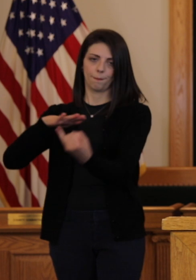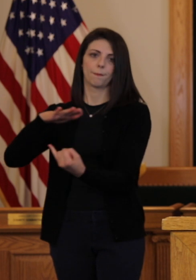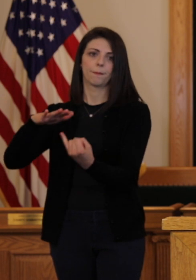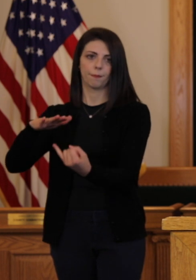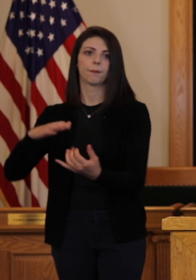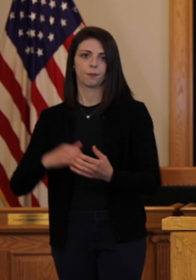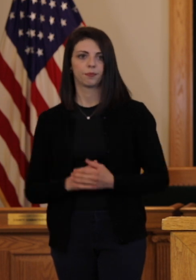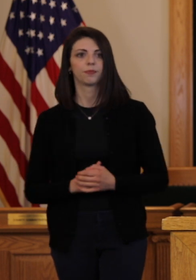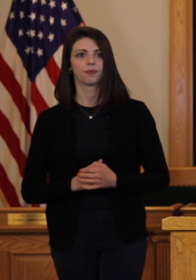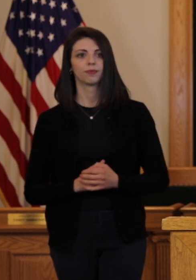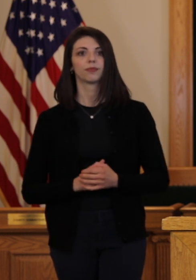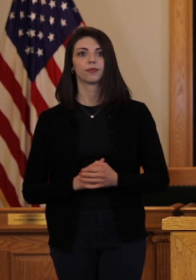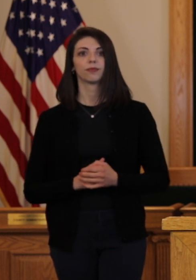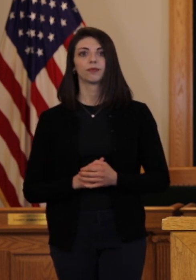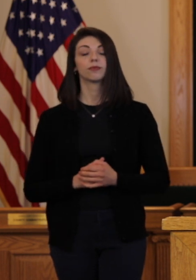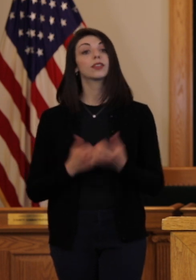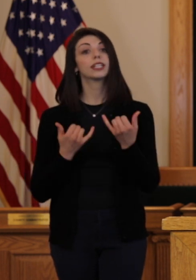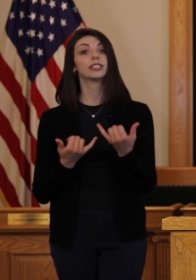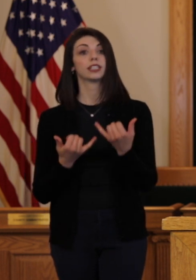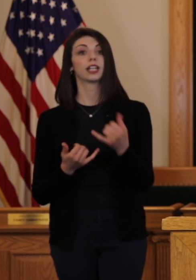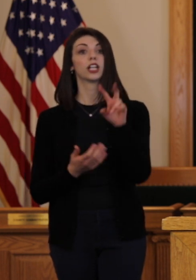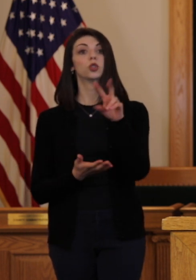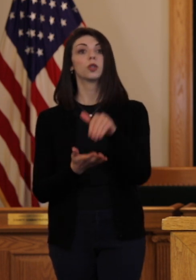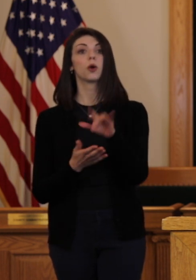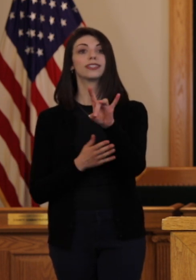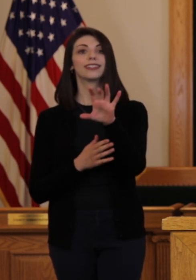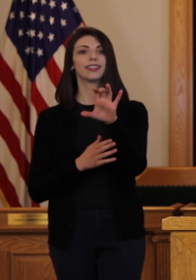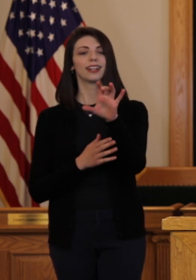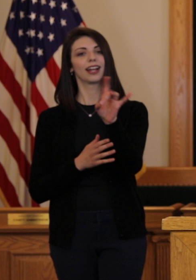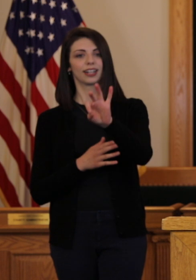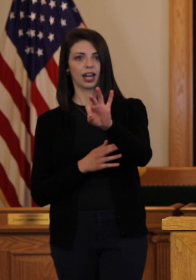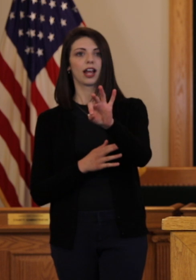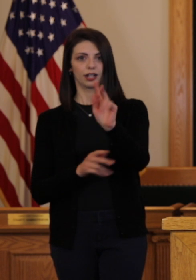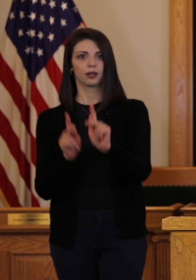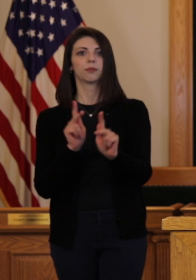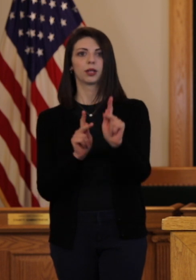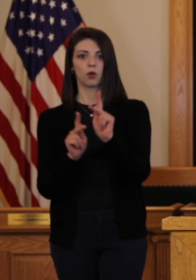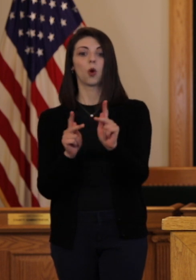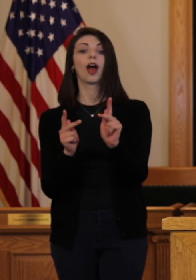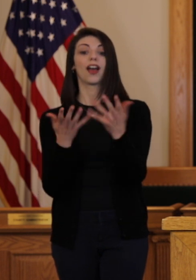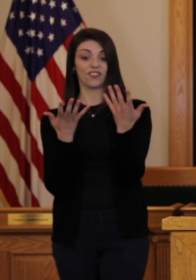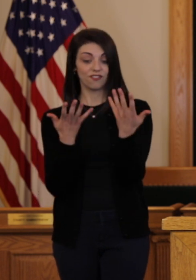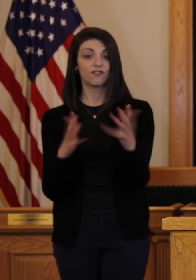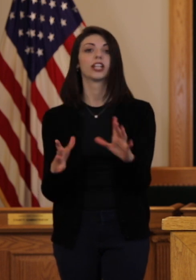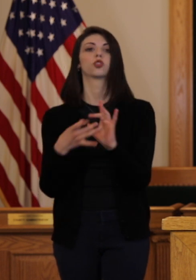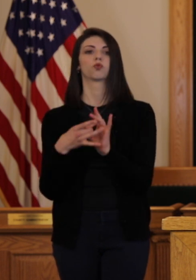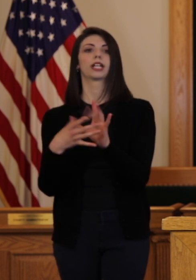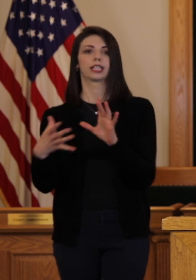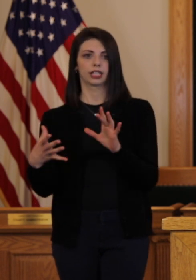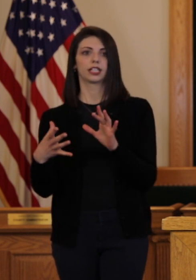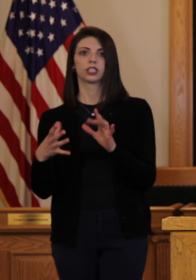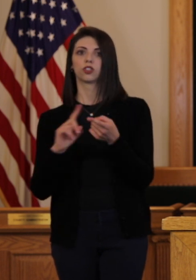or quarantine. And to date, 2,089 residents have completed and been released from